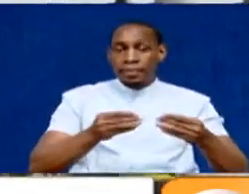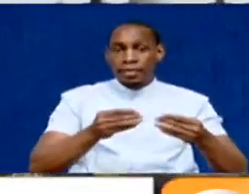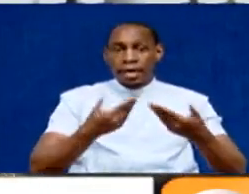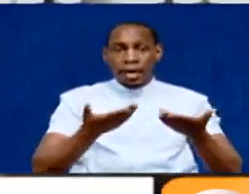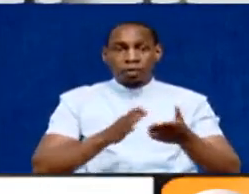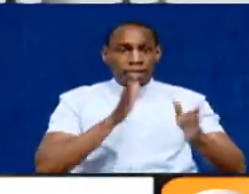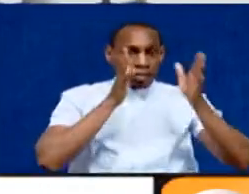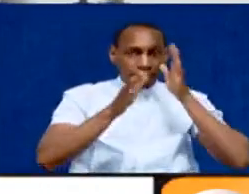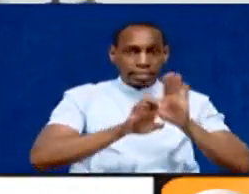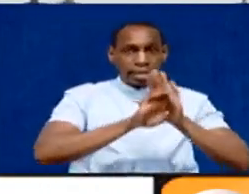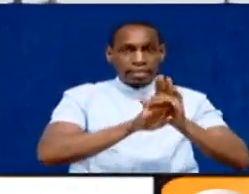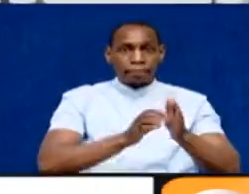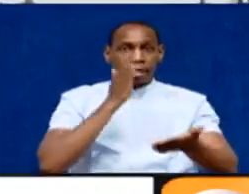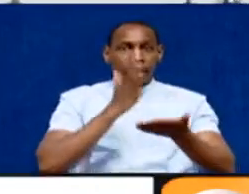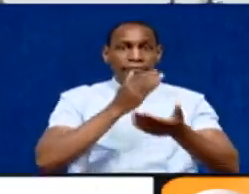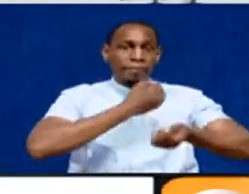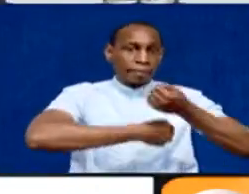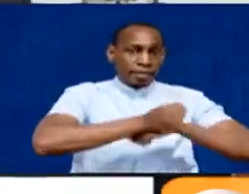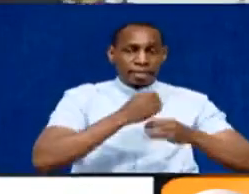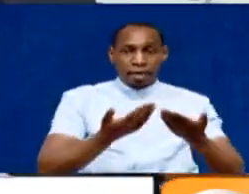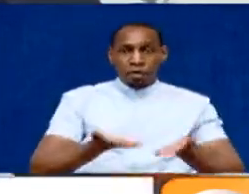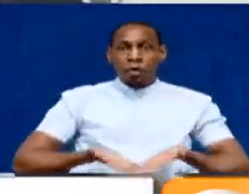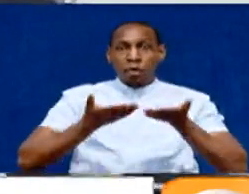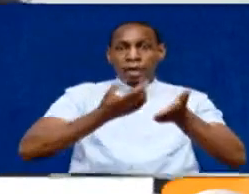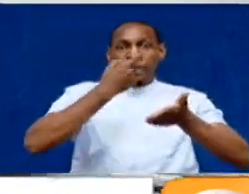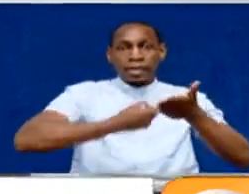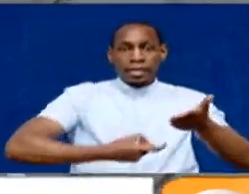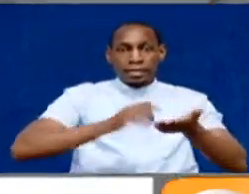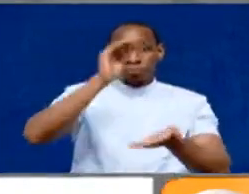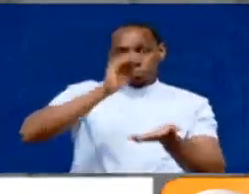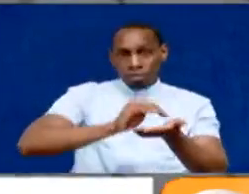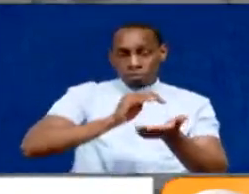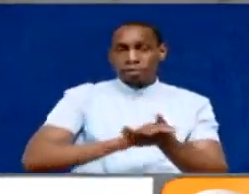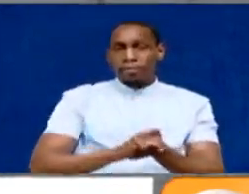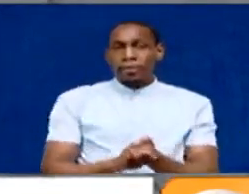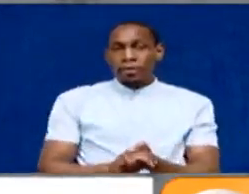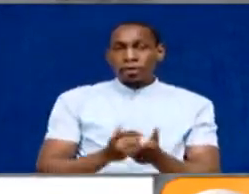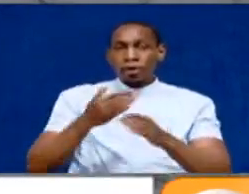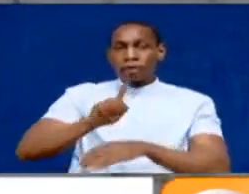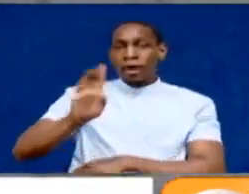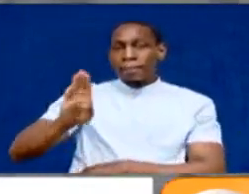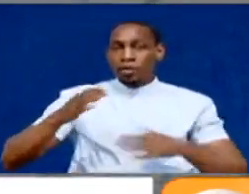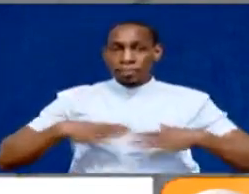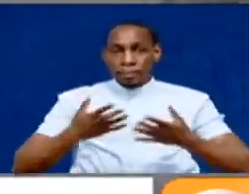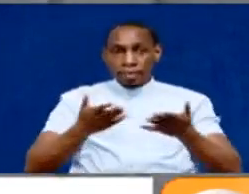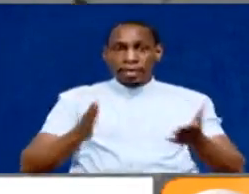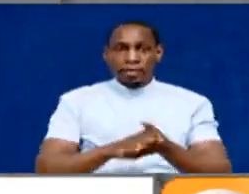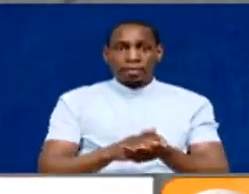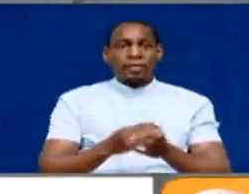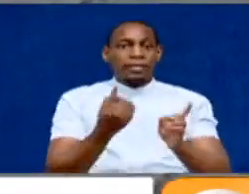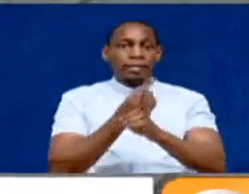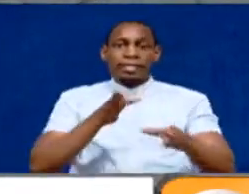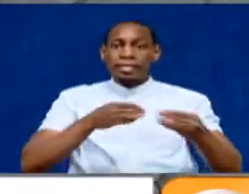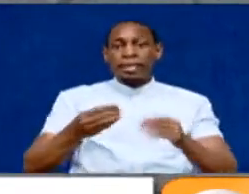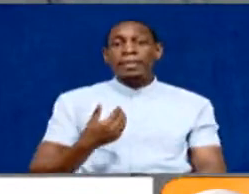through initiatives such as affirmative action by way of offering tax incentives. More than 1 billion people are living with some